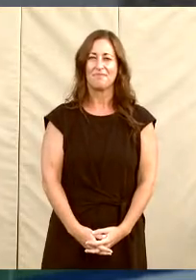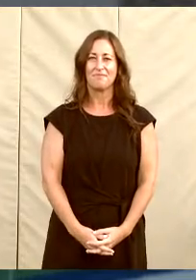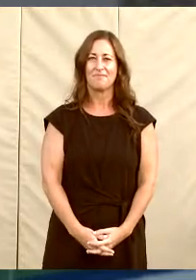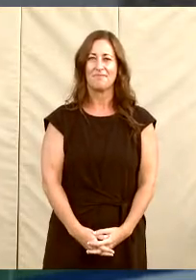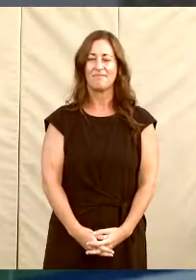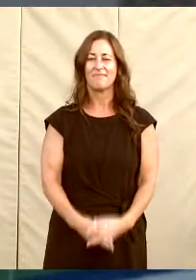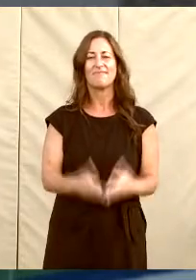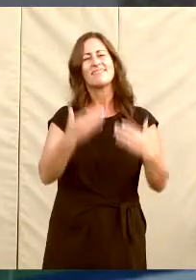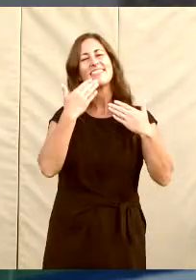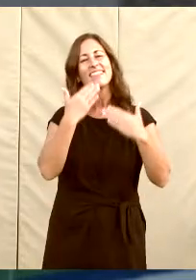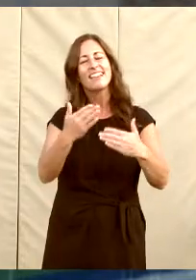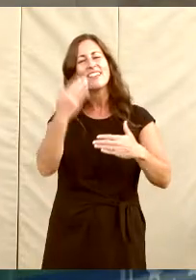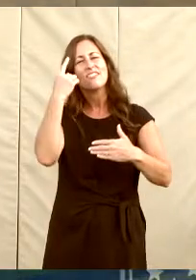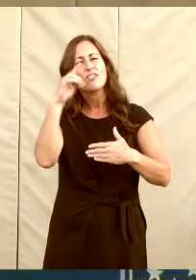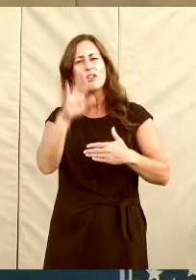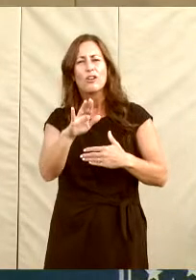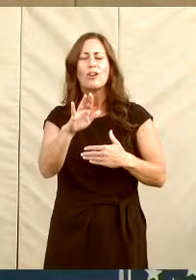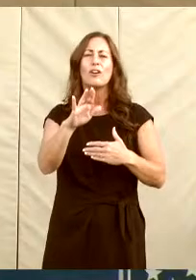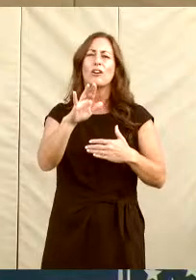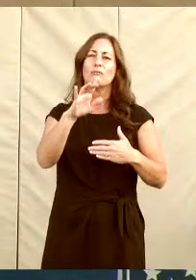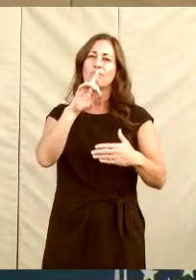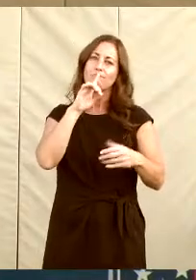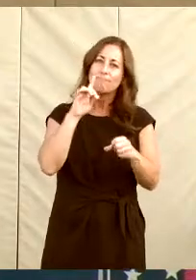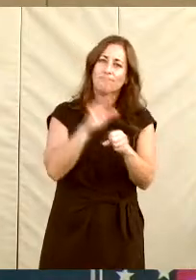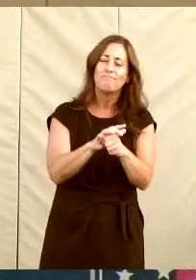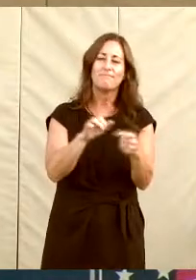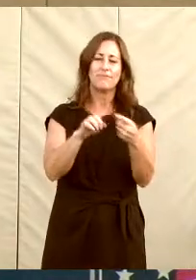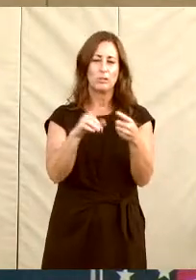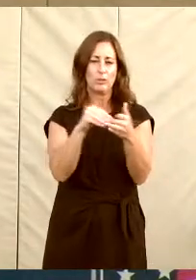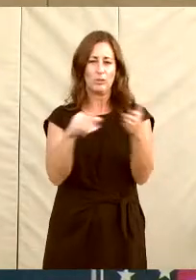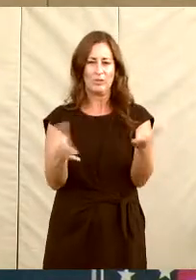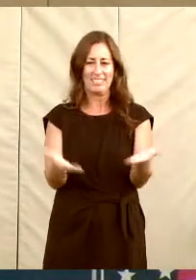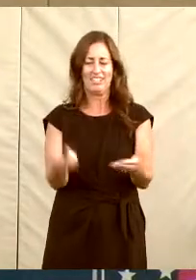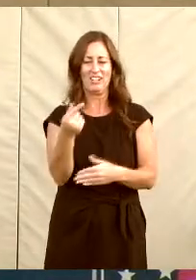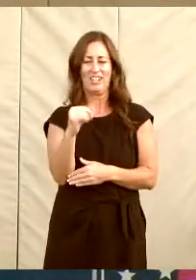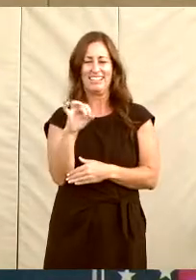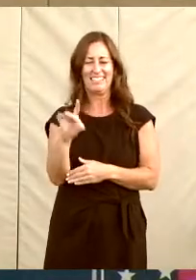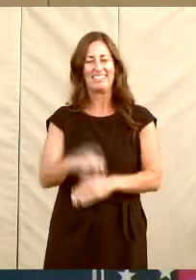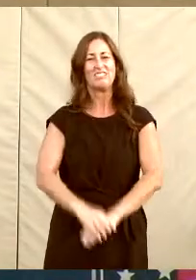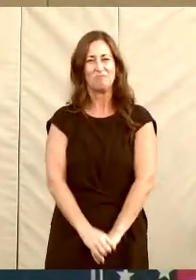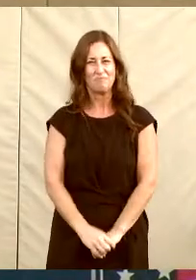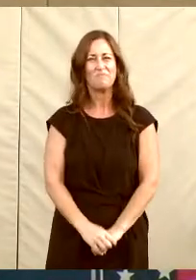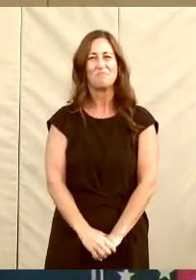Thank you for all your dedication to the students of GISD. That's it.